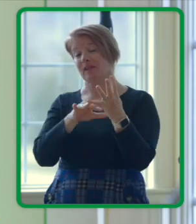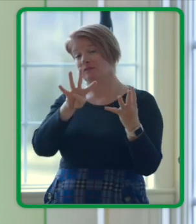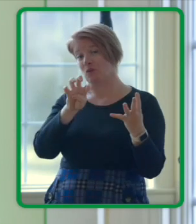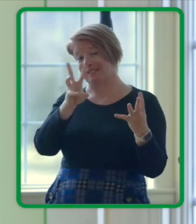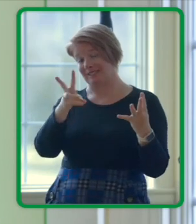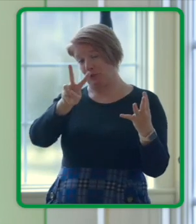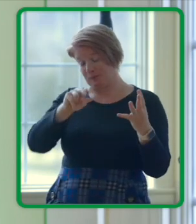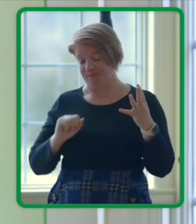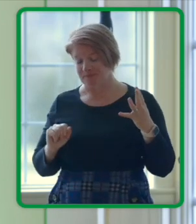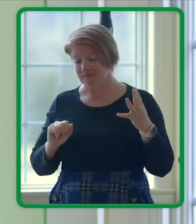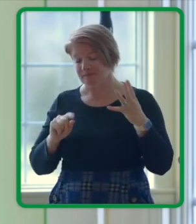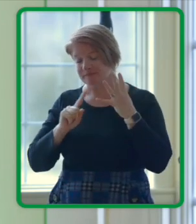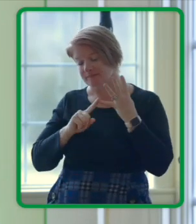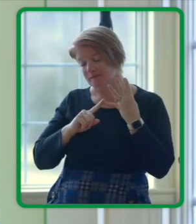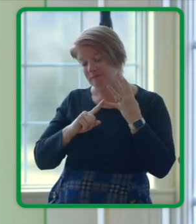5,462.